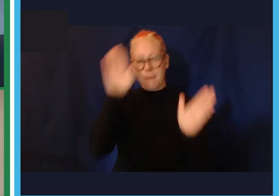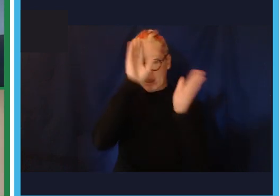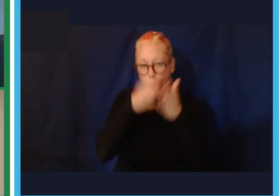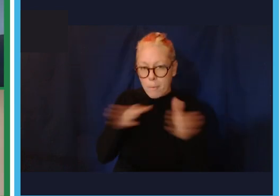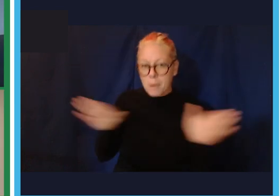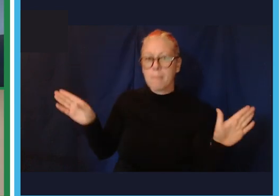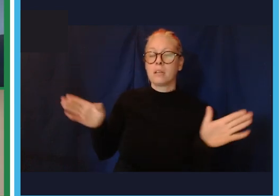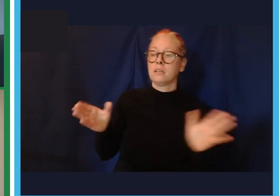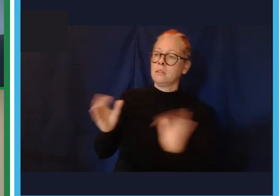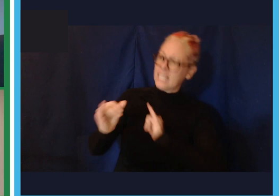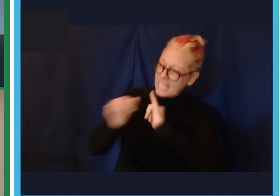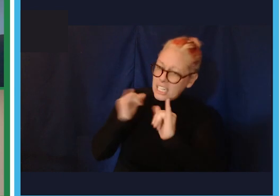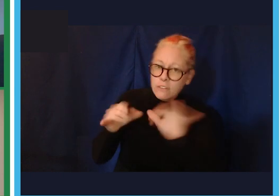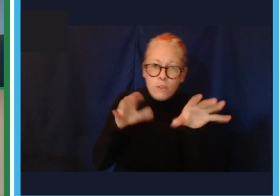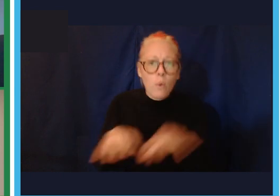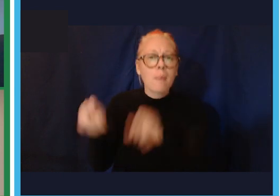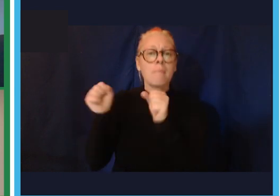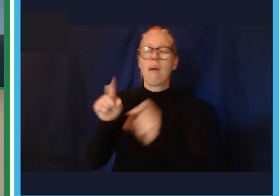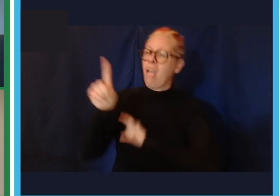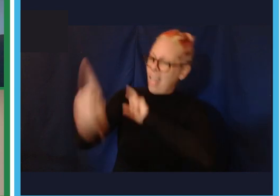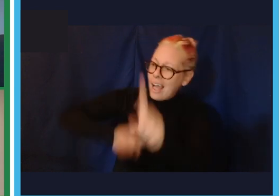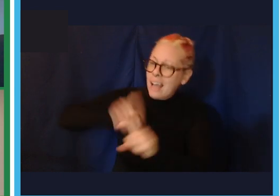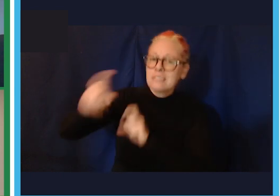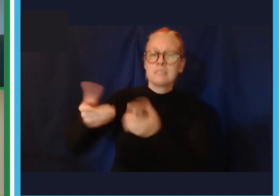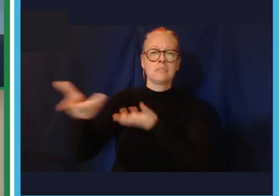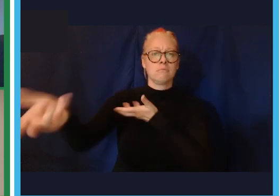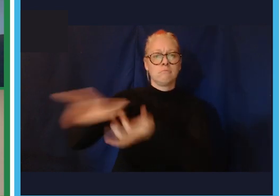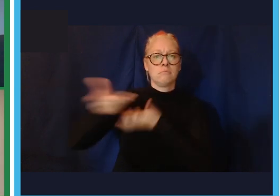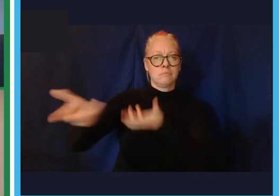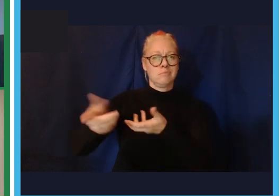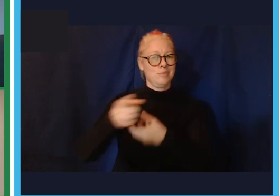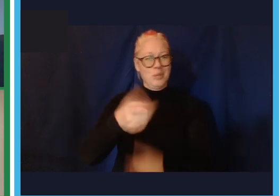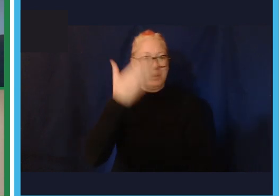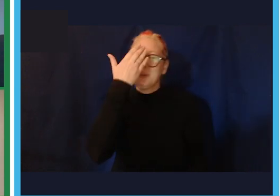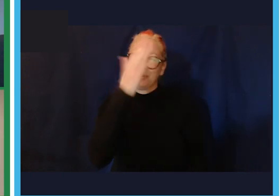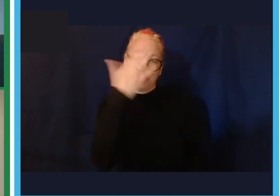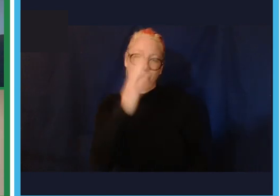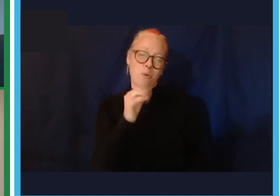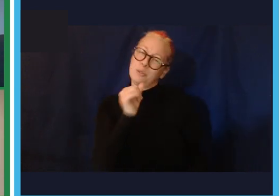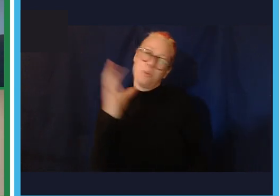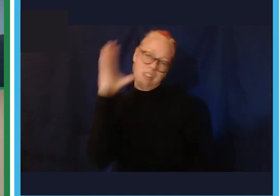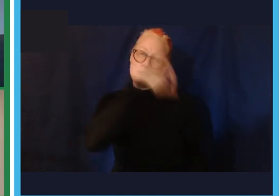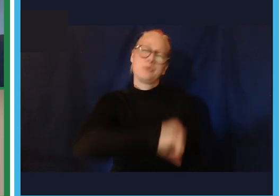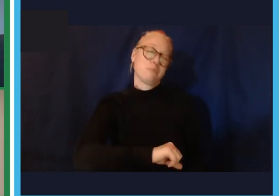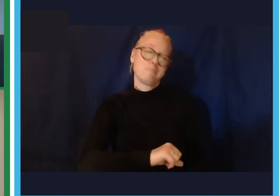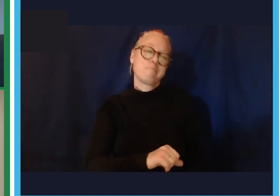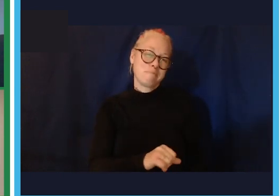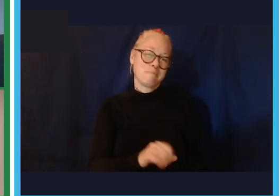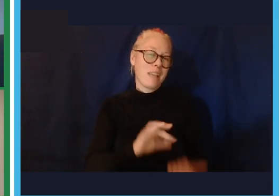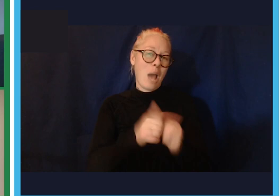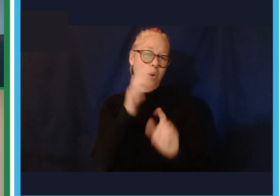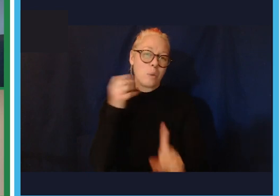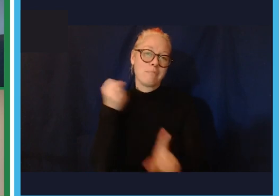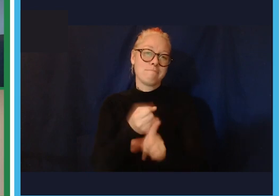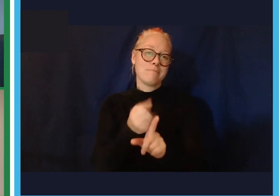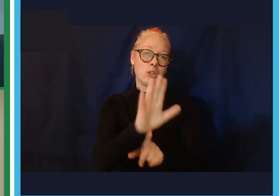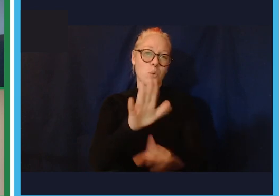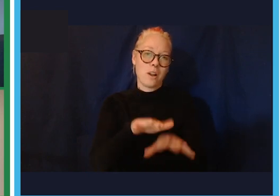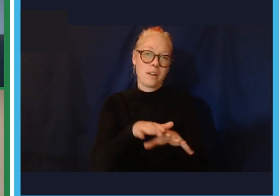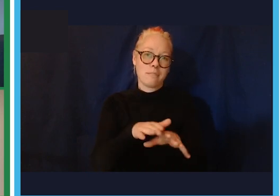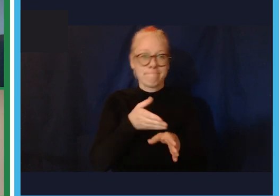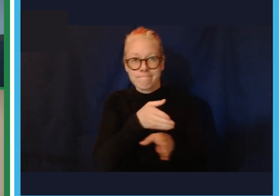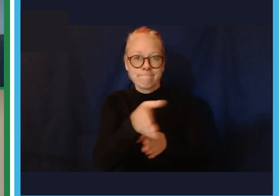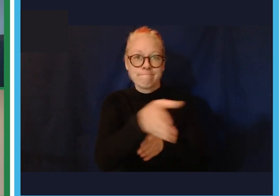that. I've really, really enjoyed this conversation today. Guys, thank you so much for being here. I appreciate you taking the time